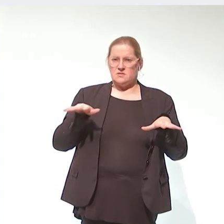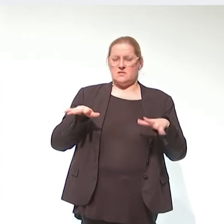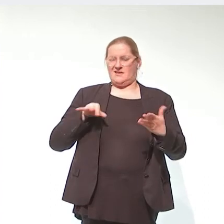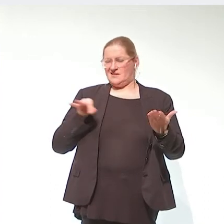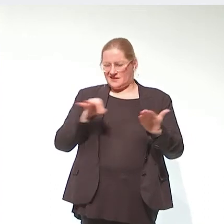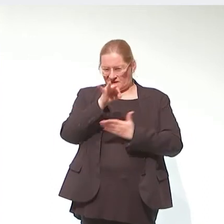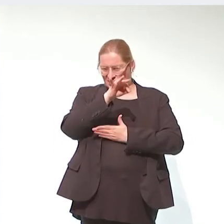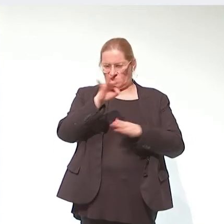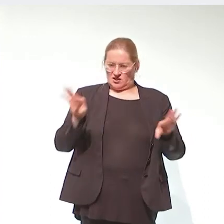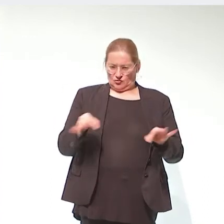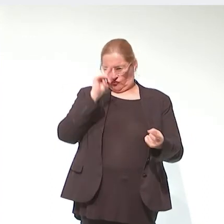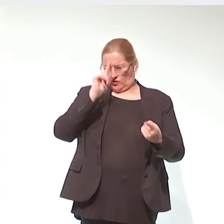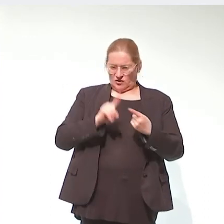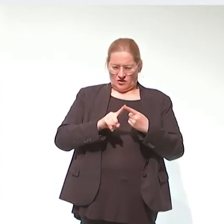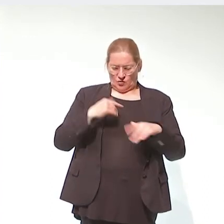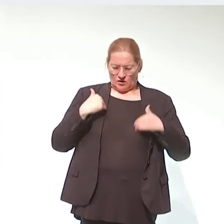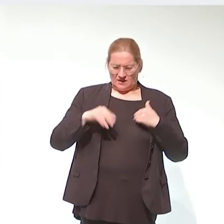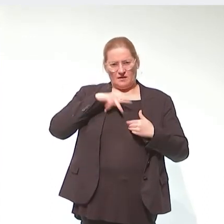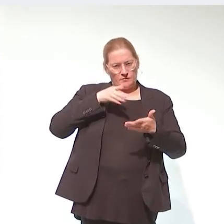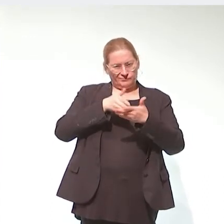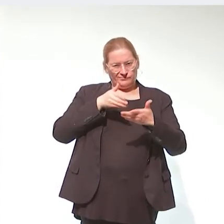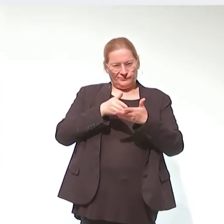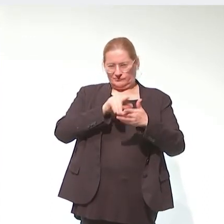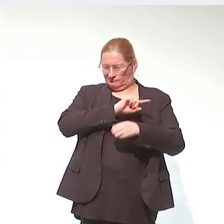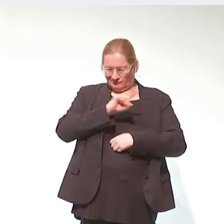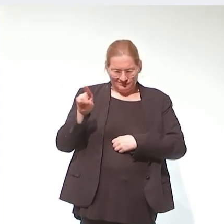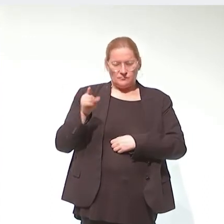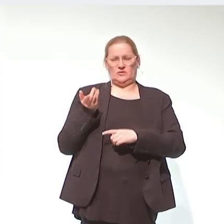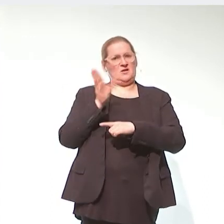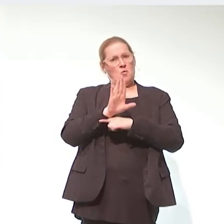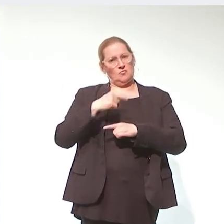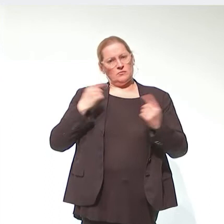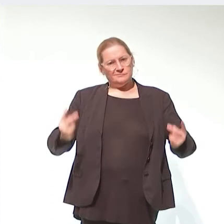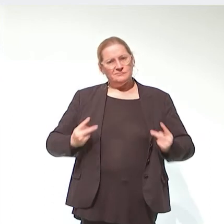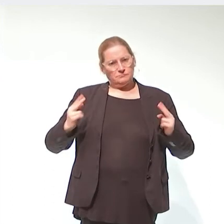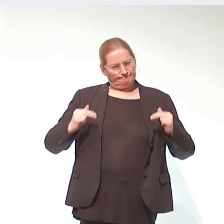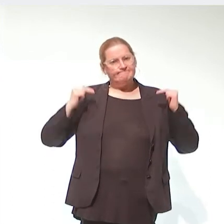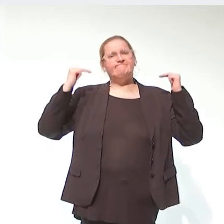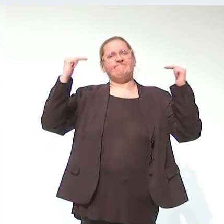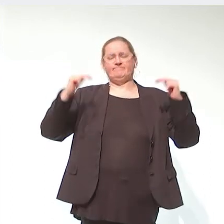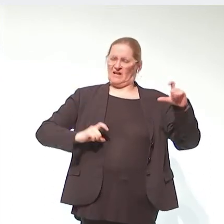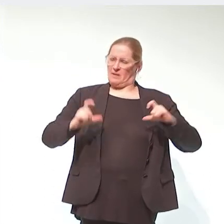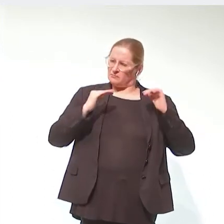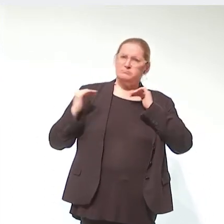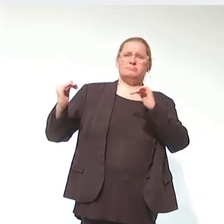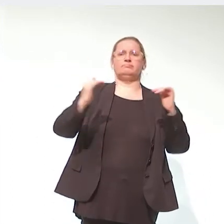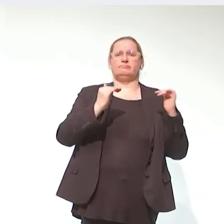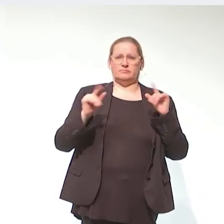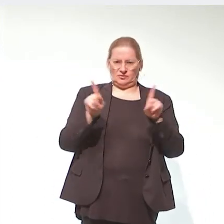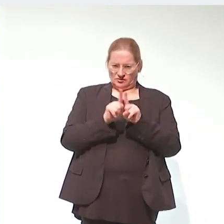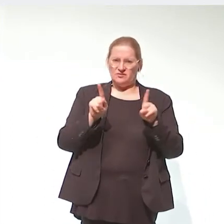overcome problems flowing from my disability, and basically to show that I was just as